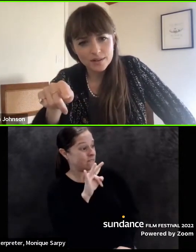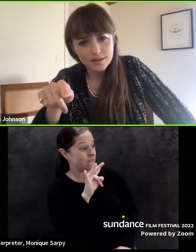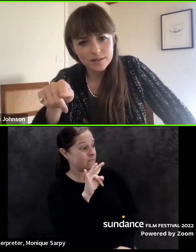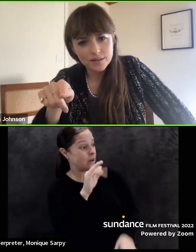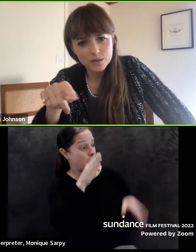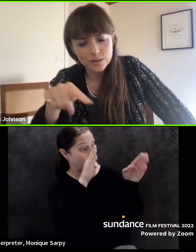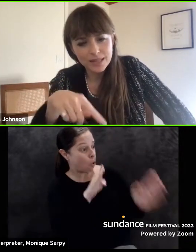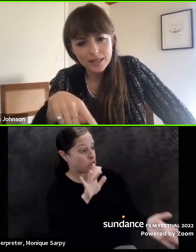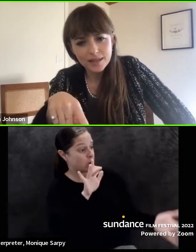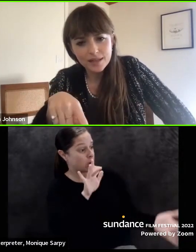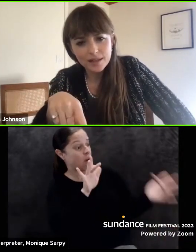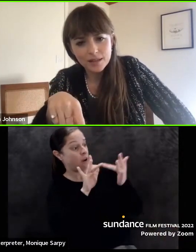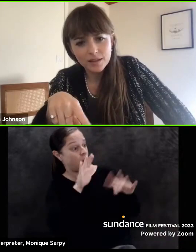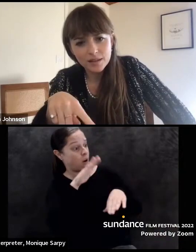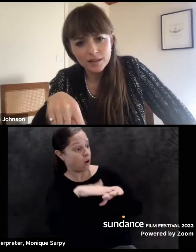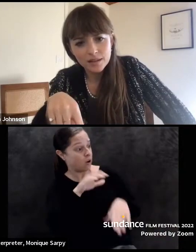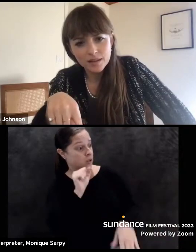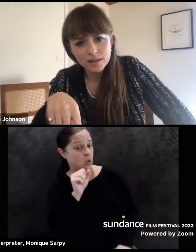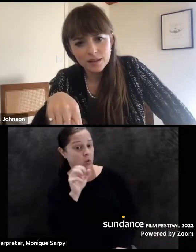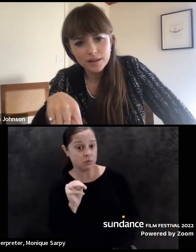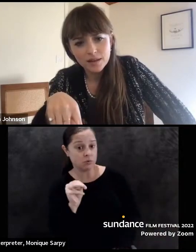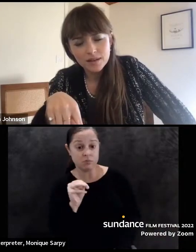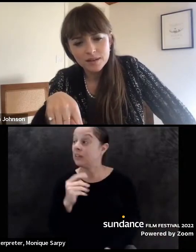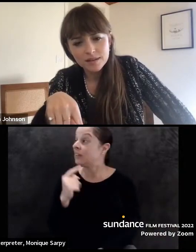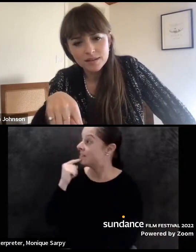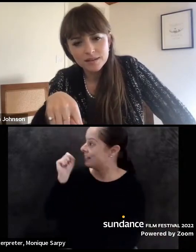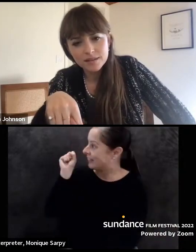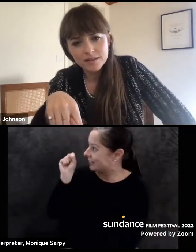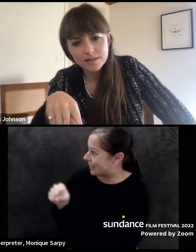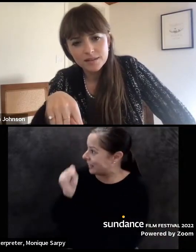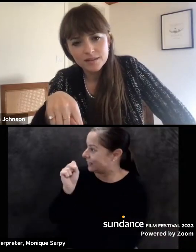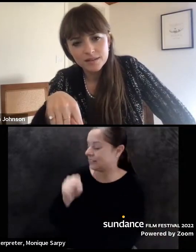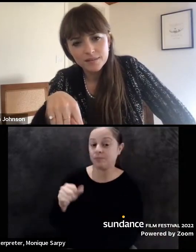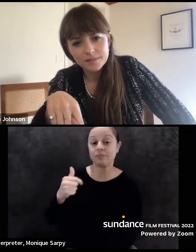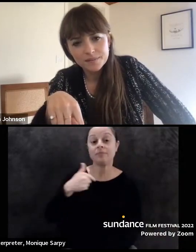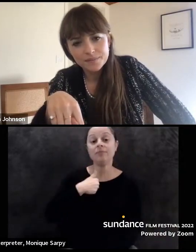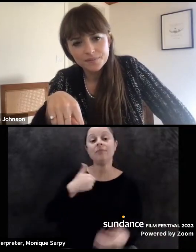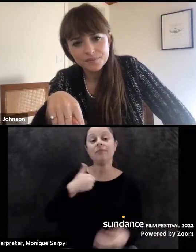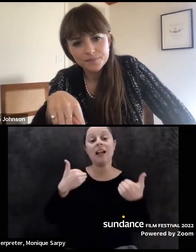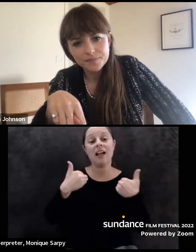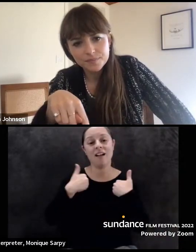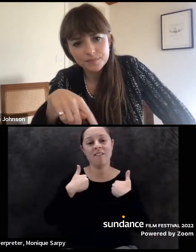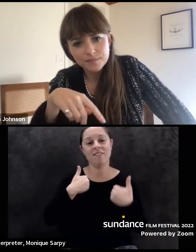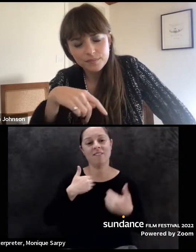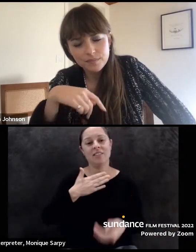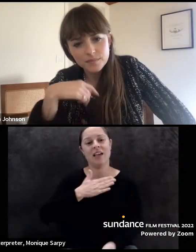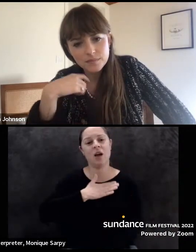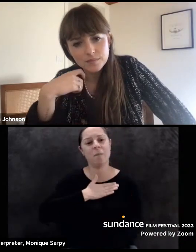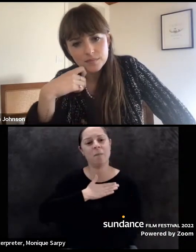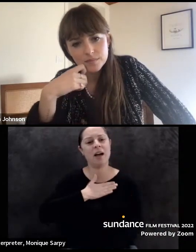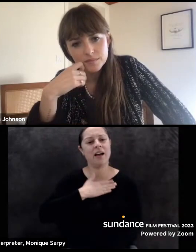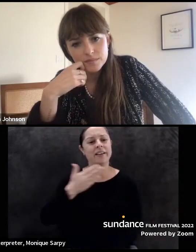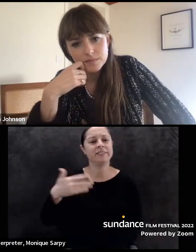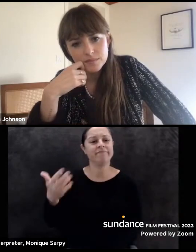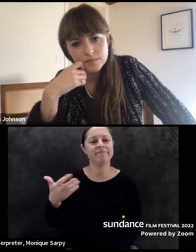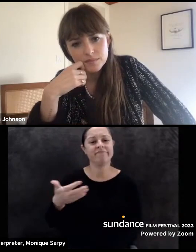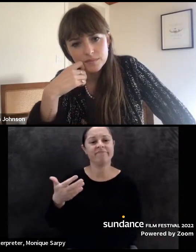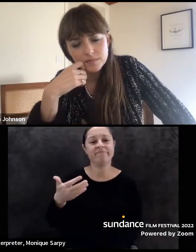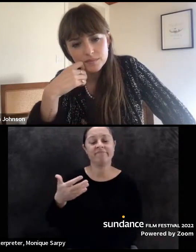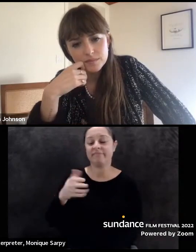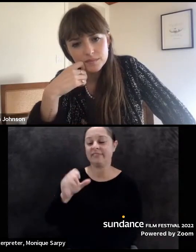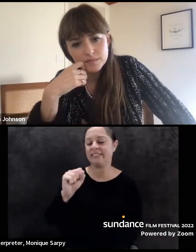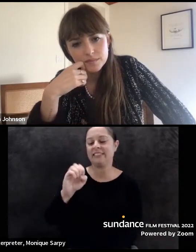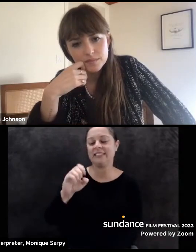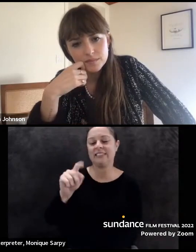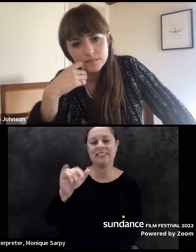you on social media? Yes. So I have my thing on my